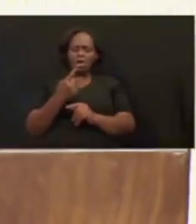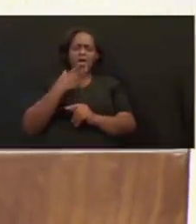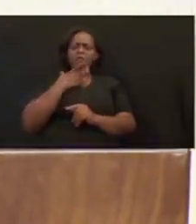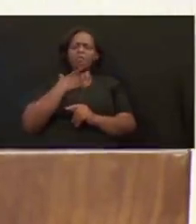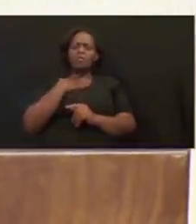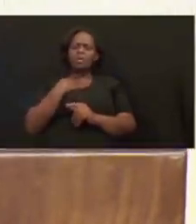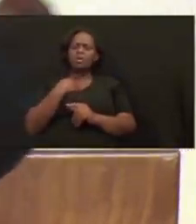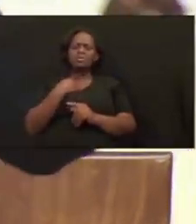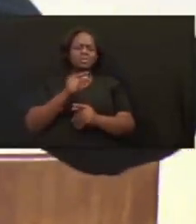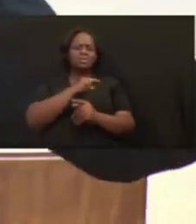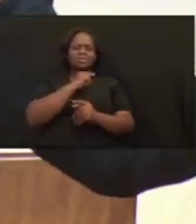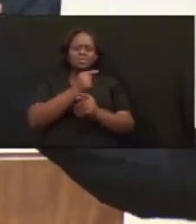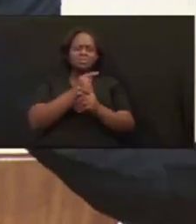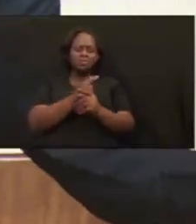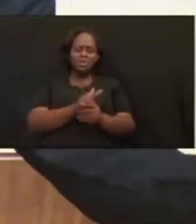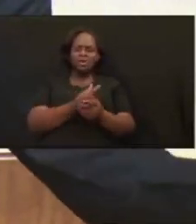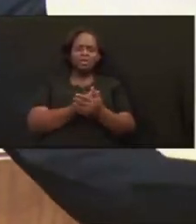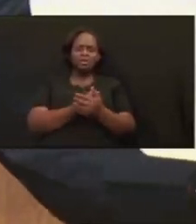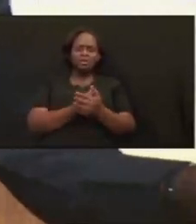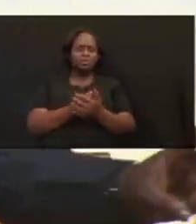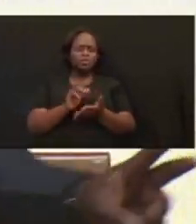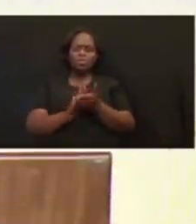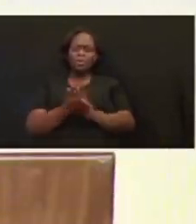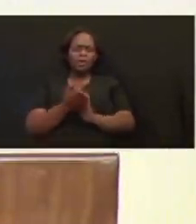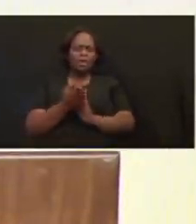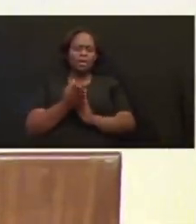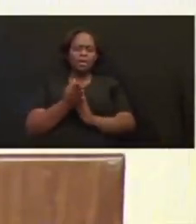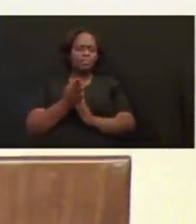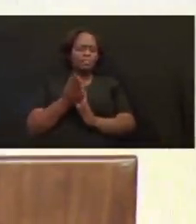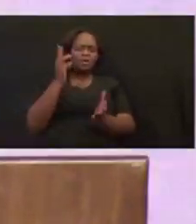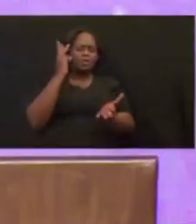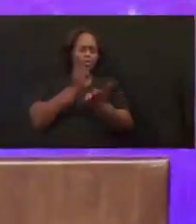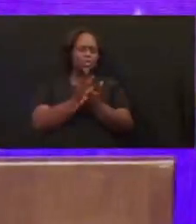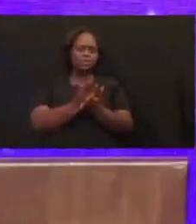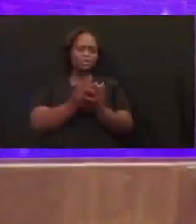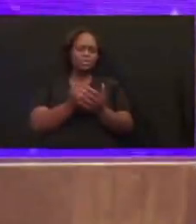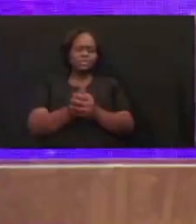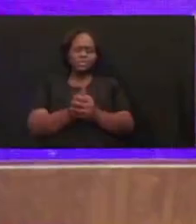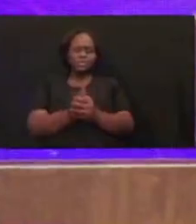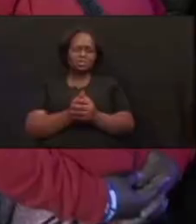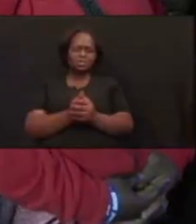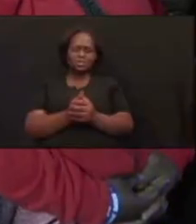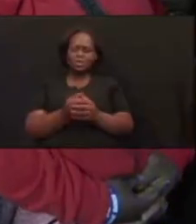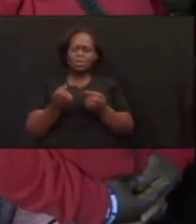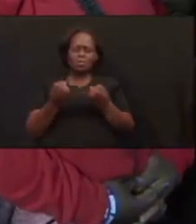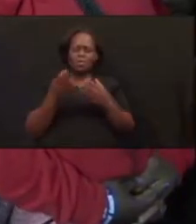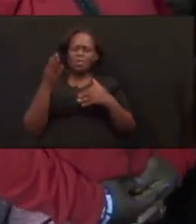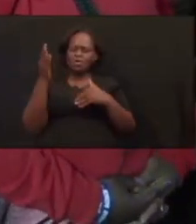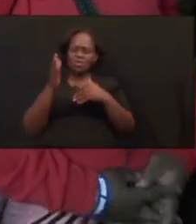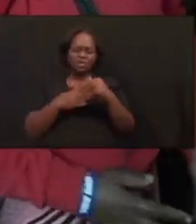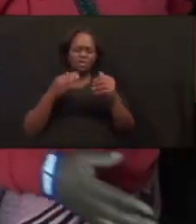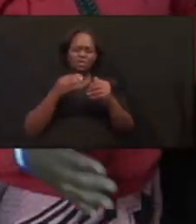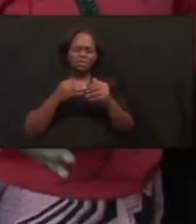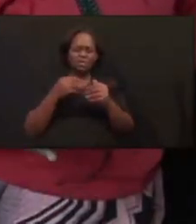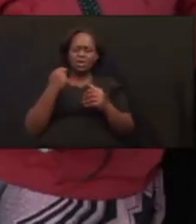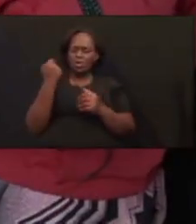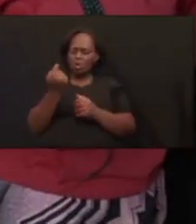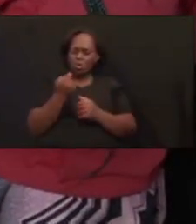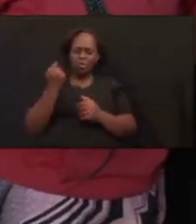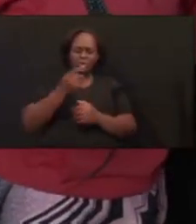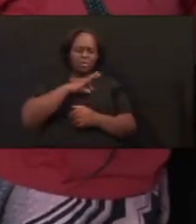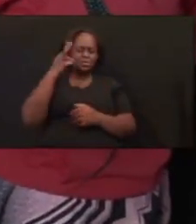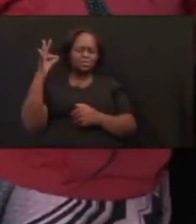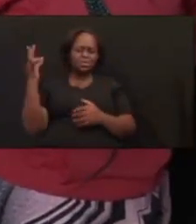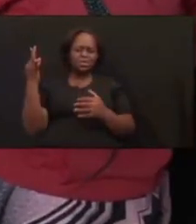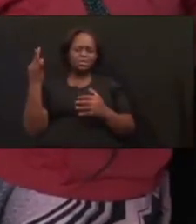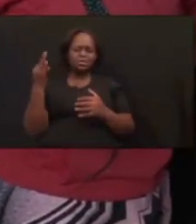witness. More than a preacher. Go ahead and pray. More than just my spiritual excellence.